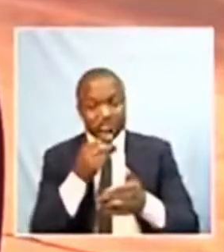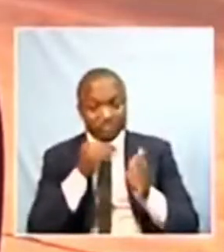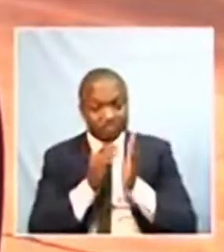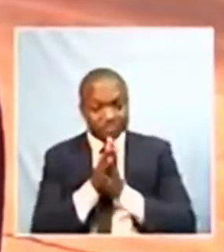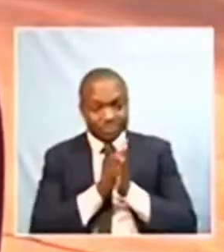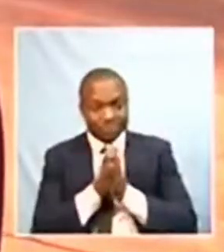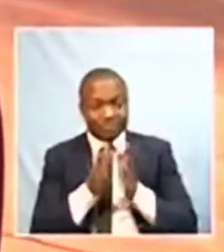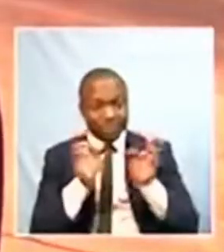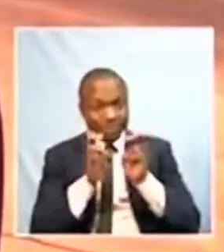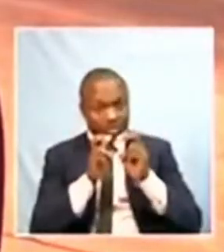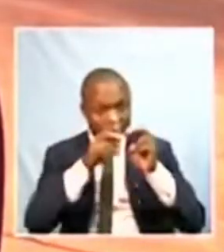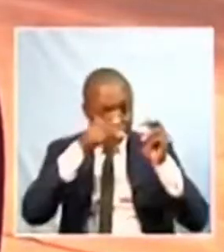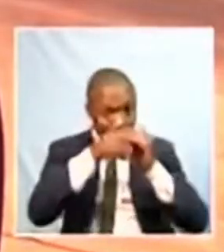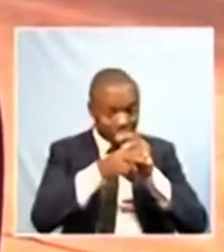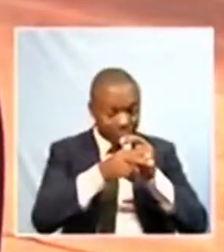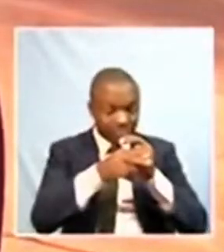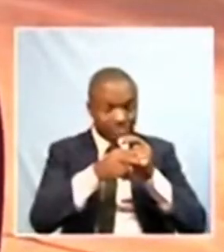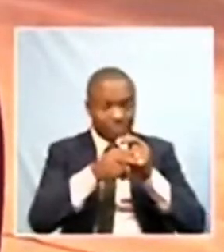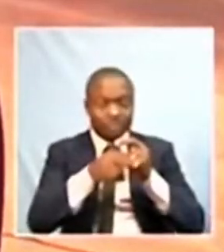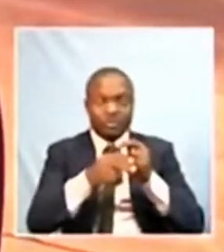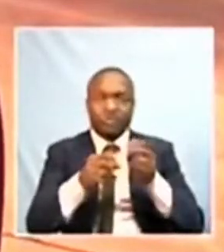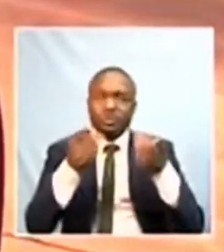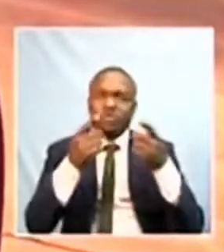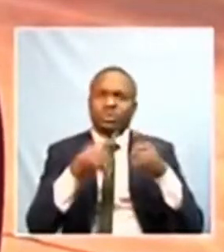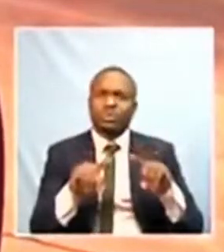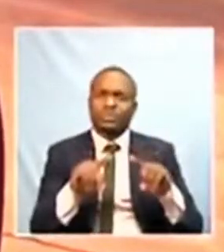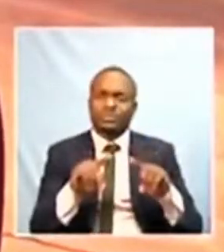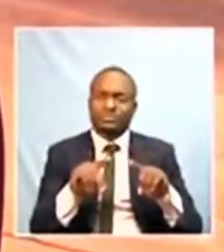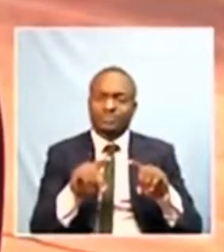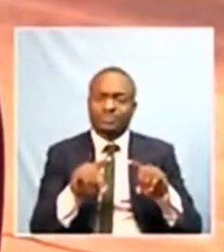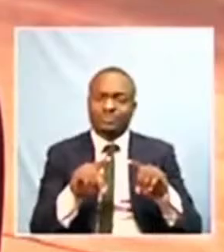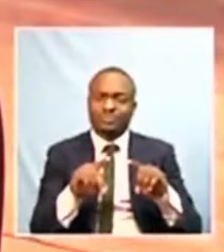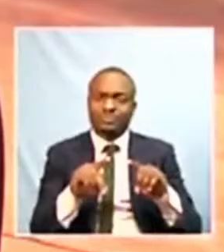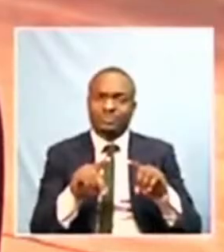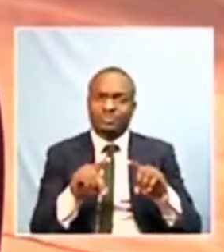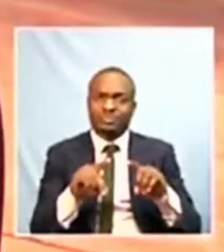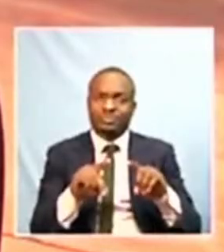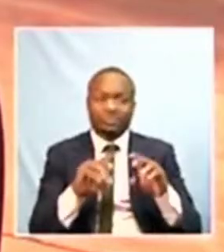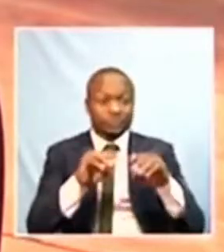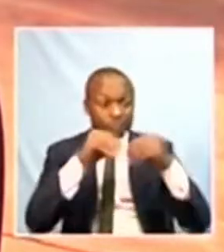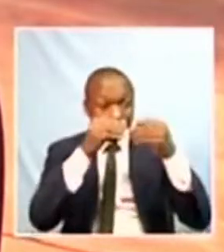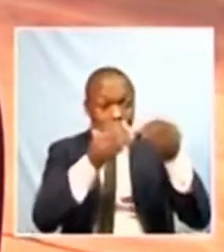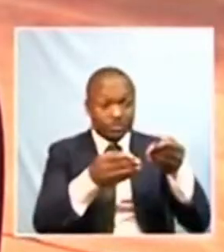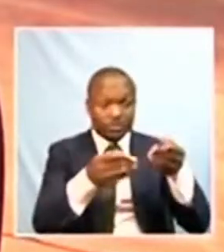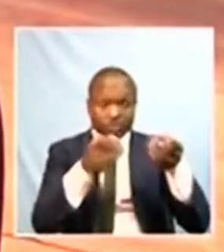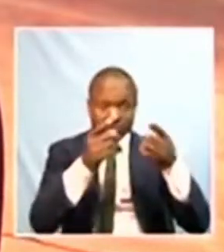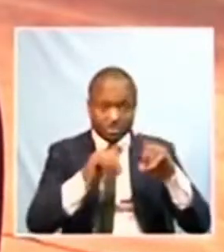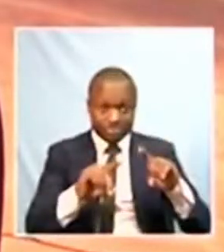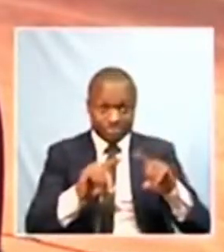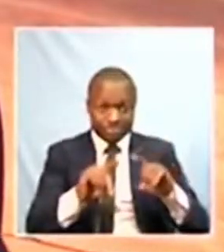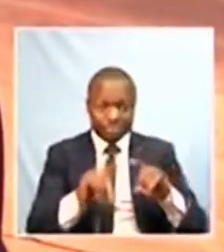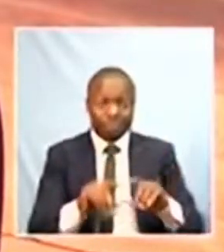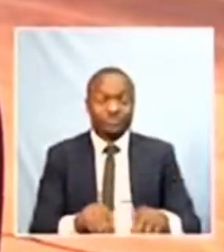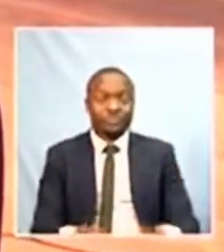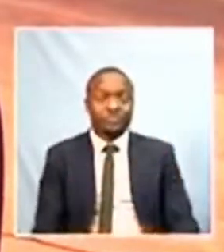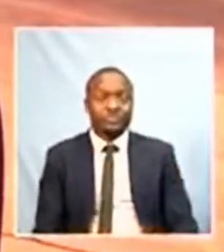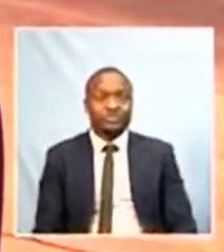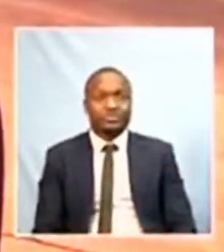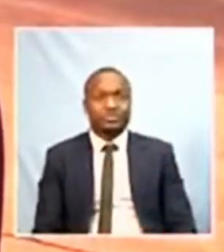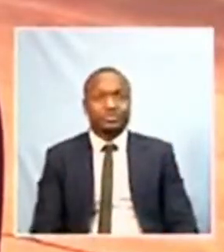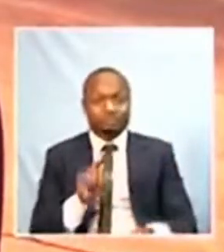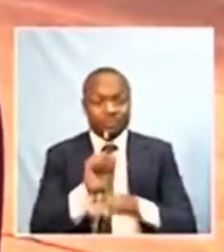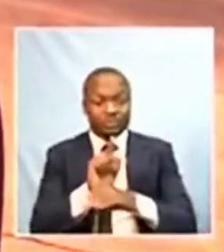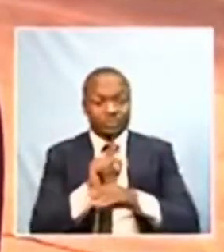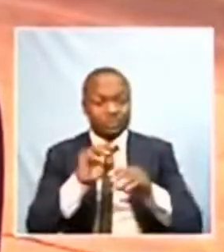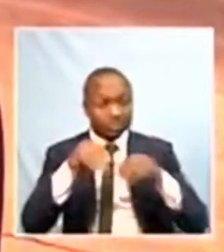was terminated. That is in question now. When did you contract it? The project